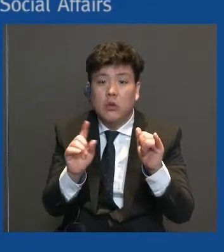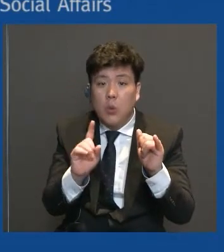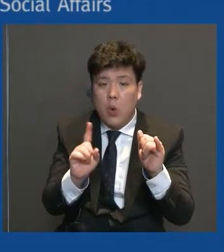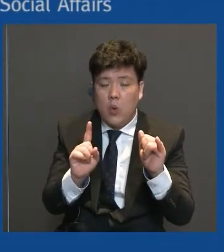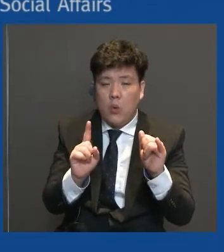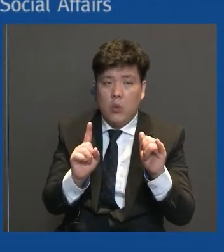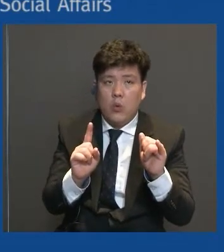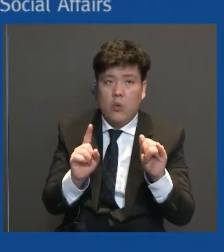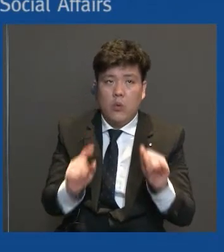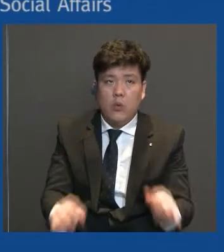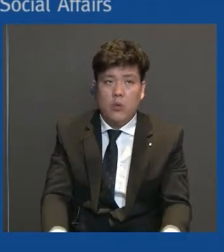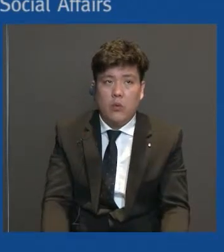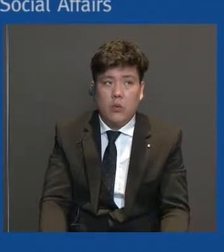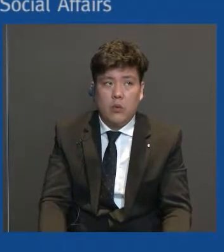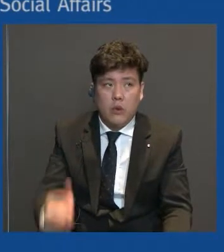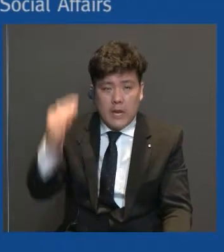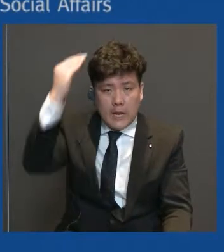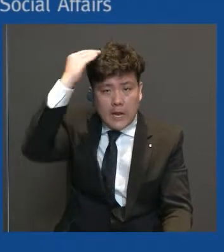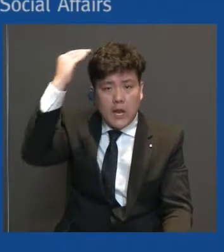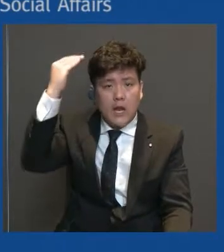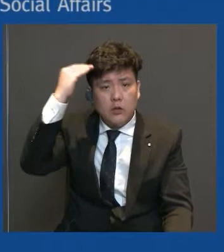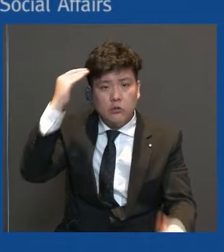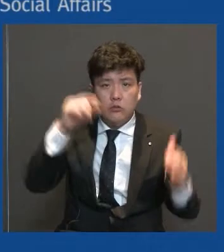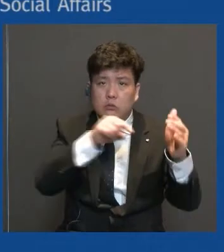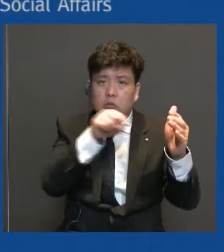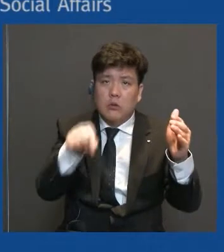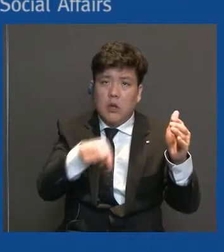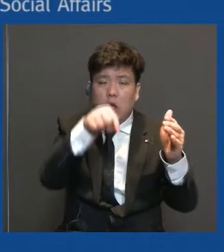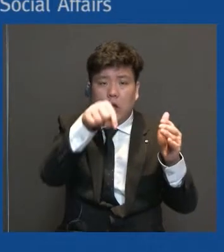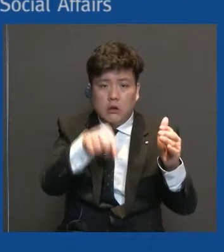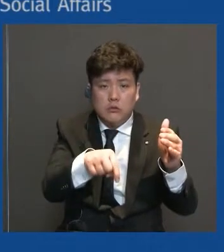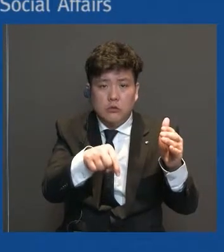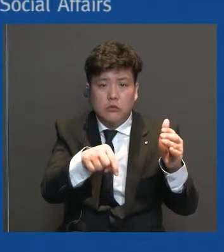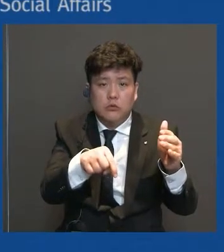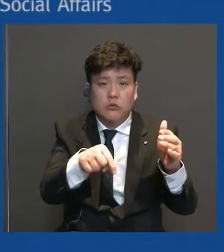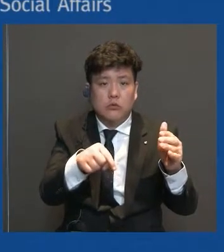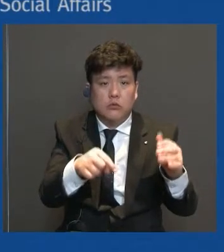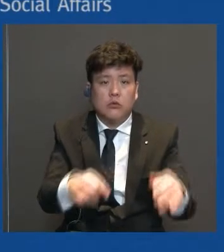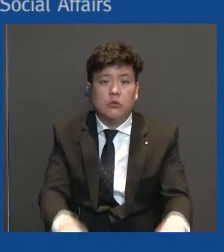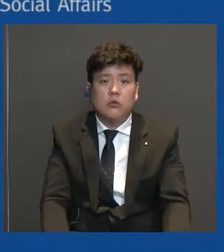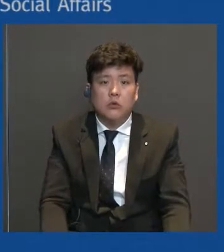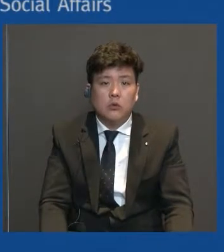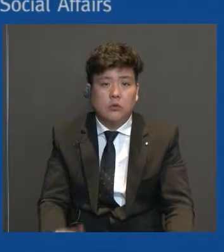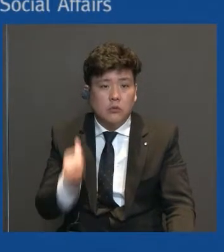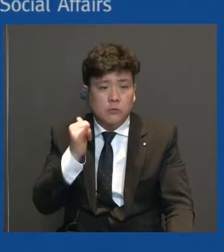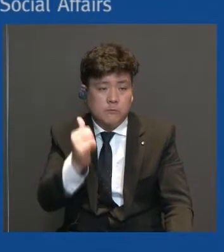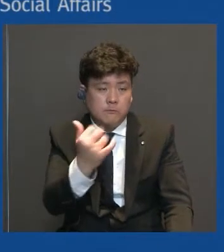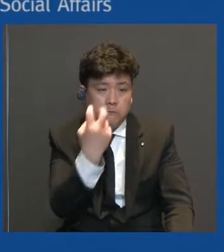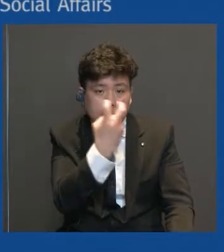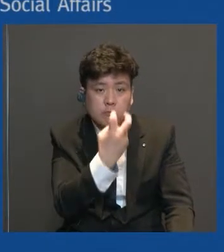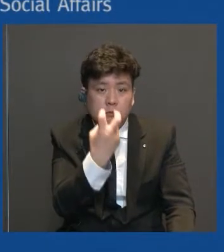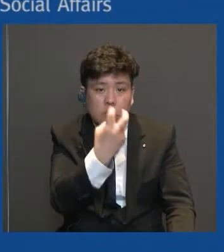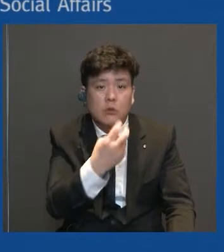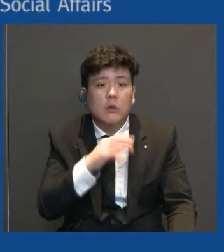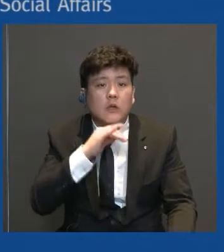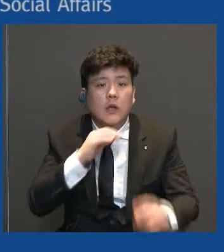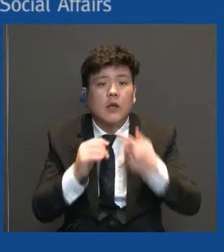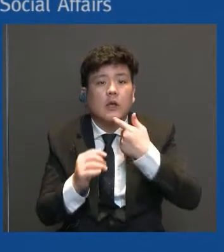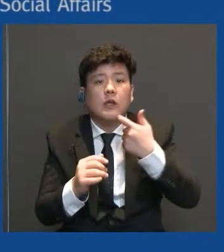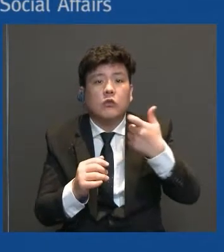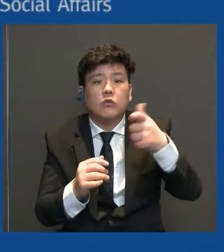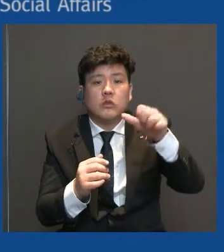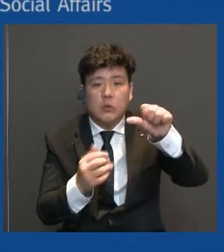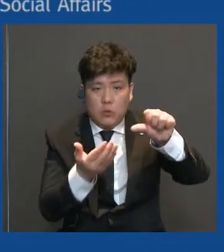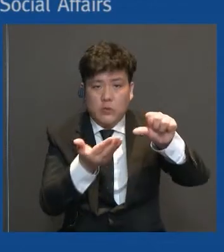more chronic conditions. The pandemic may also affect the healthcare utilization of older